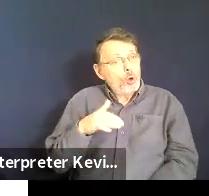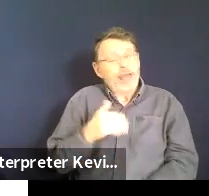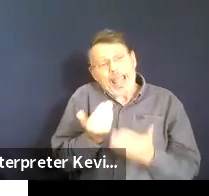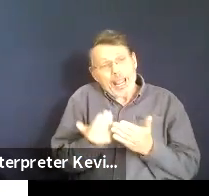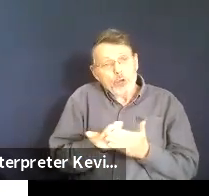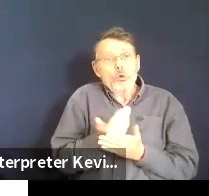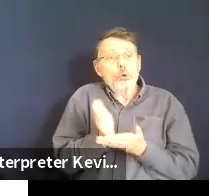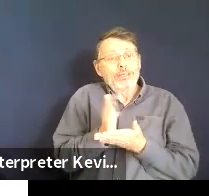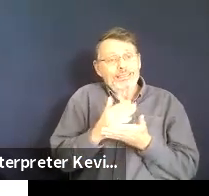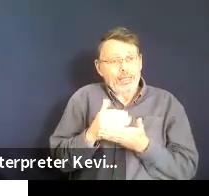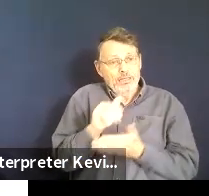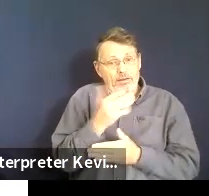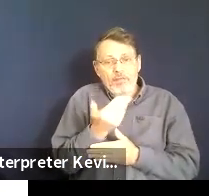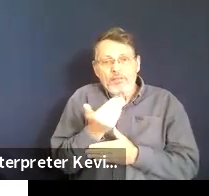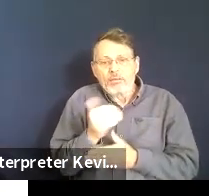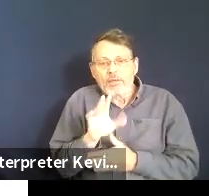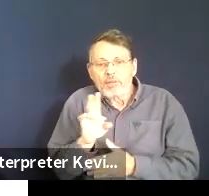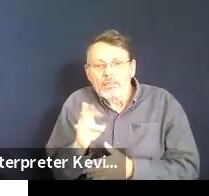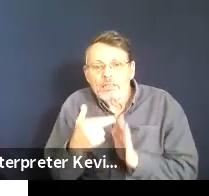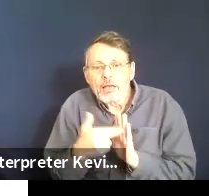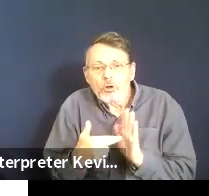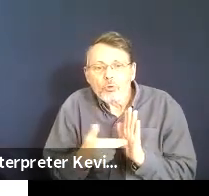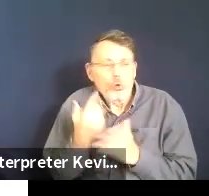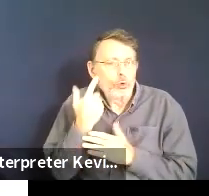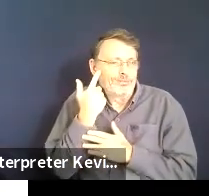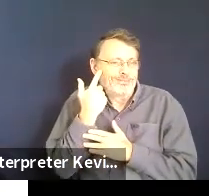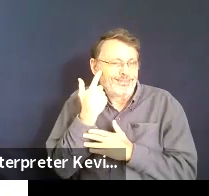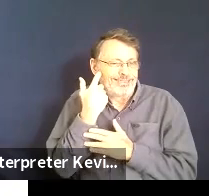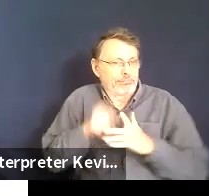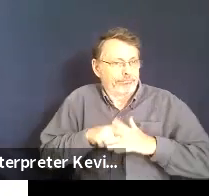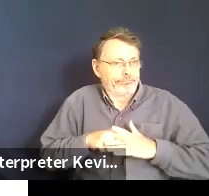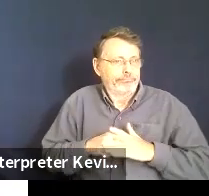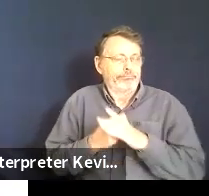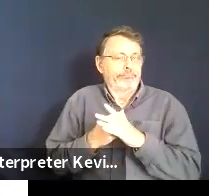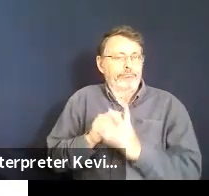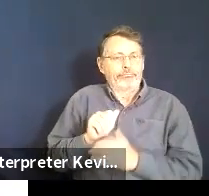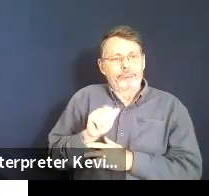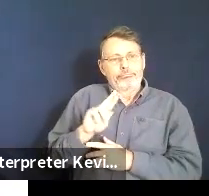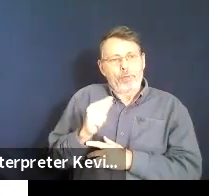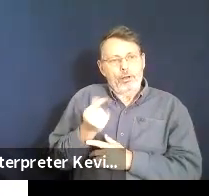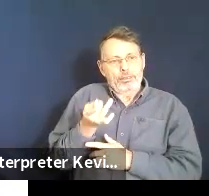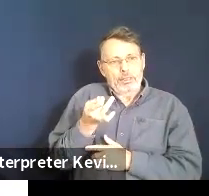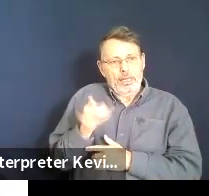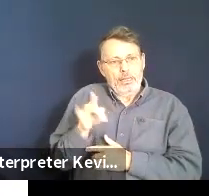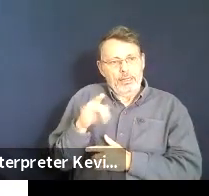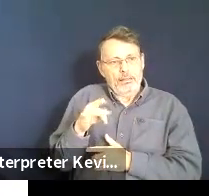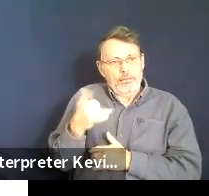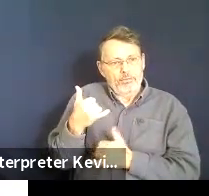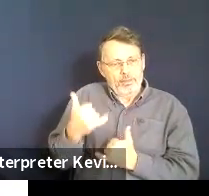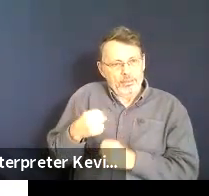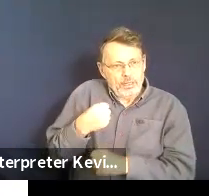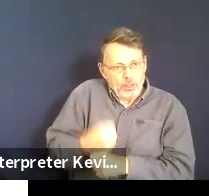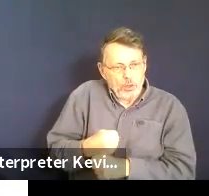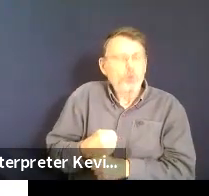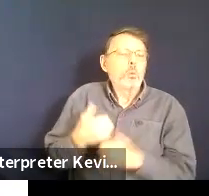Section 1557 regulation was effective August 18th of this year. There is